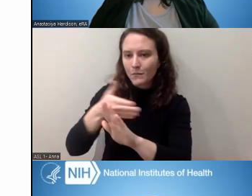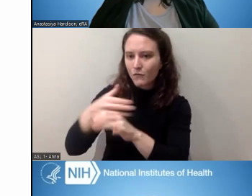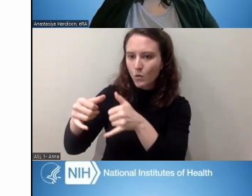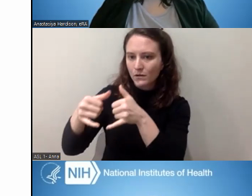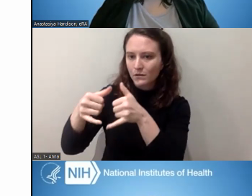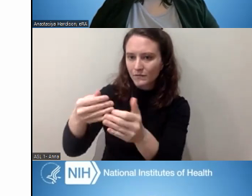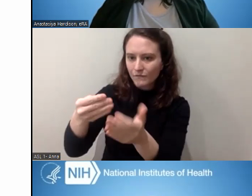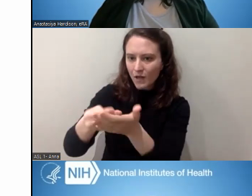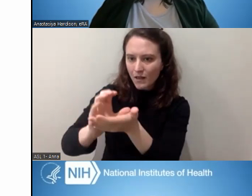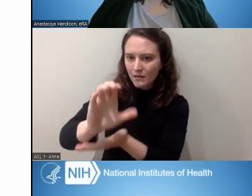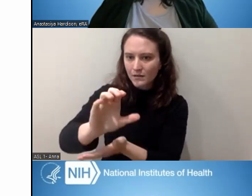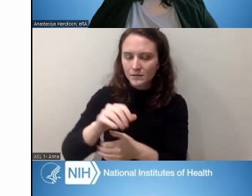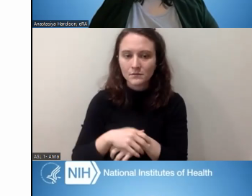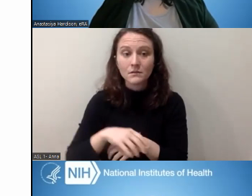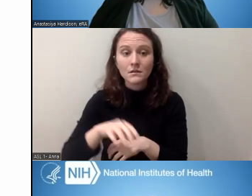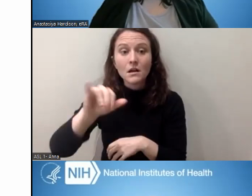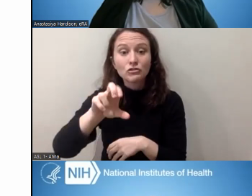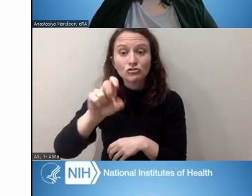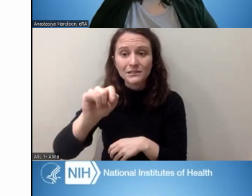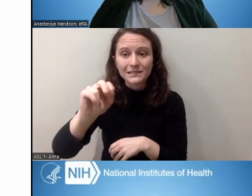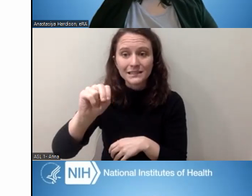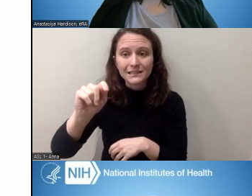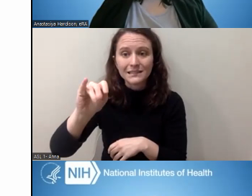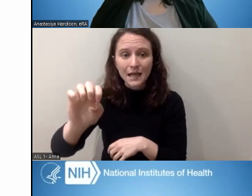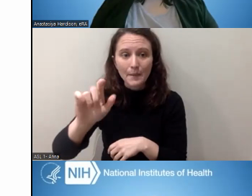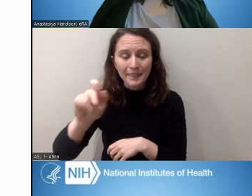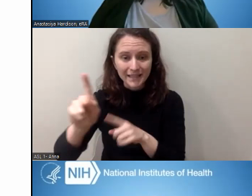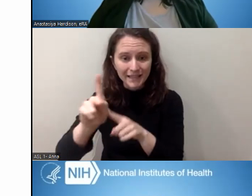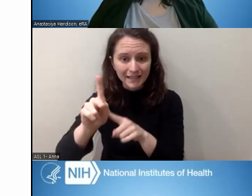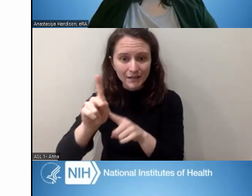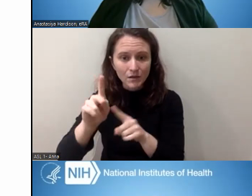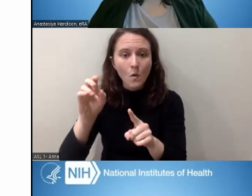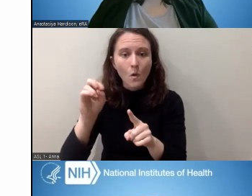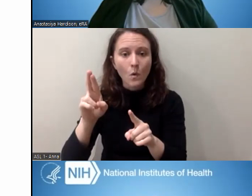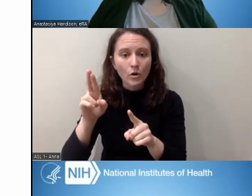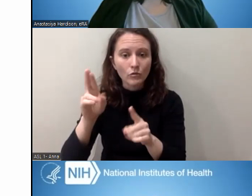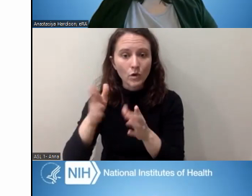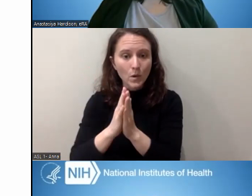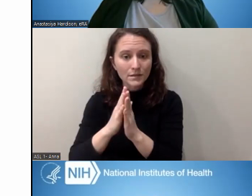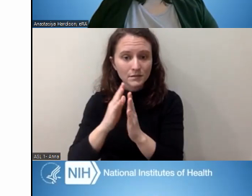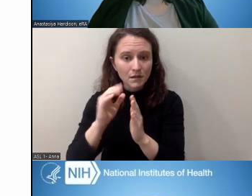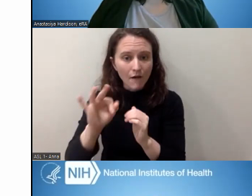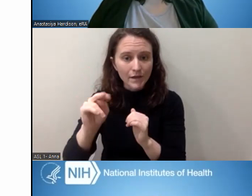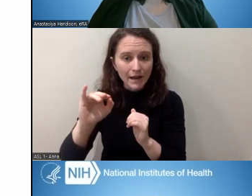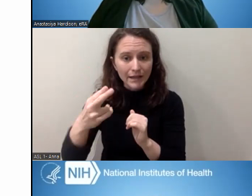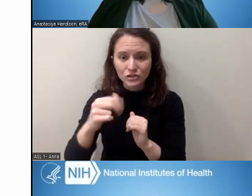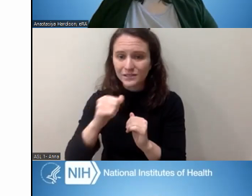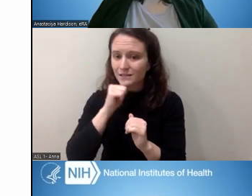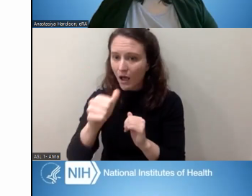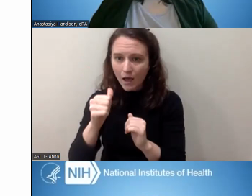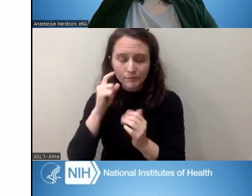or a request from NIH is not an indicator that the grant award will be made. So just be aware of that.